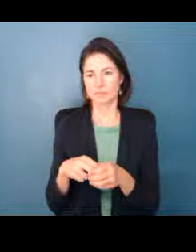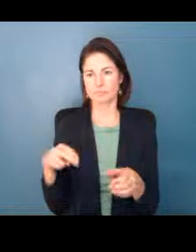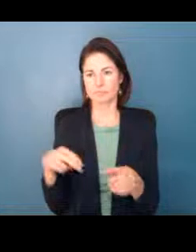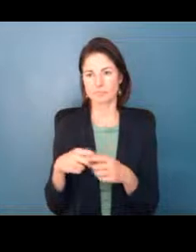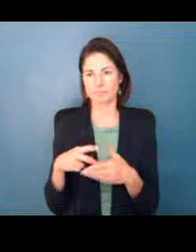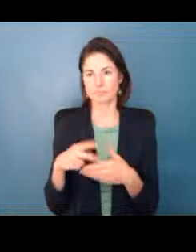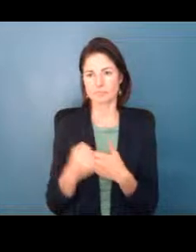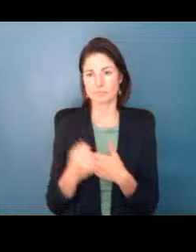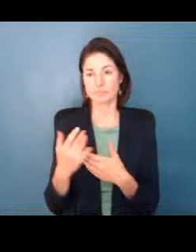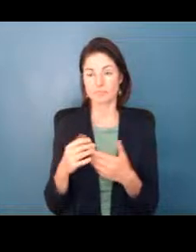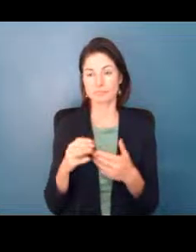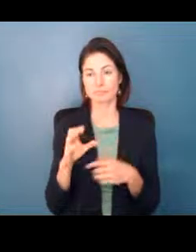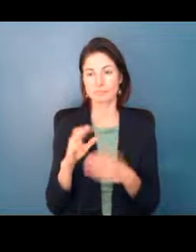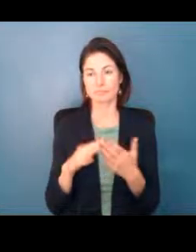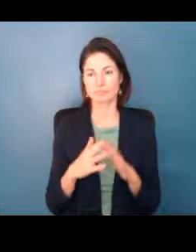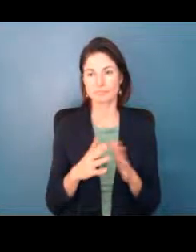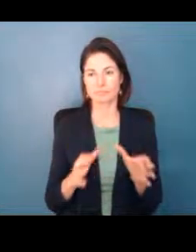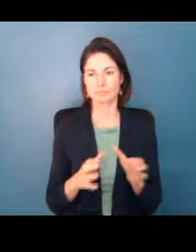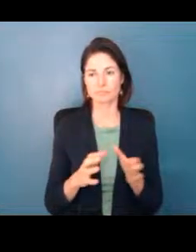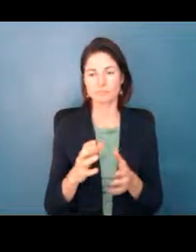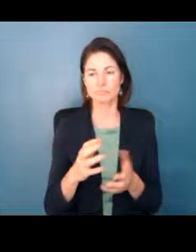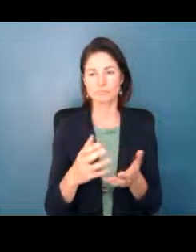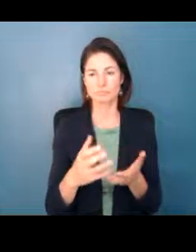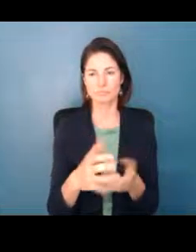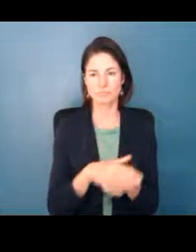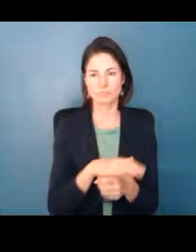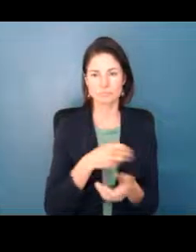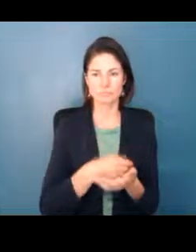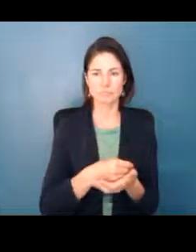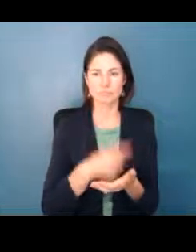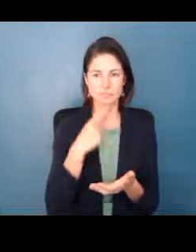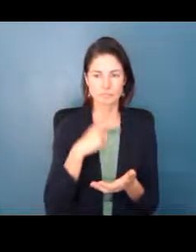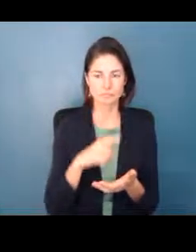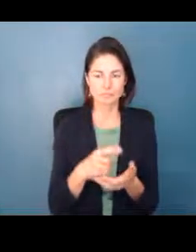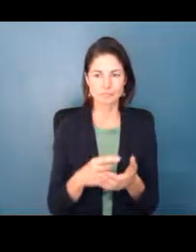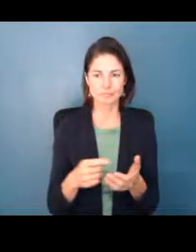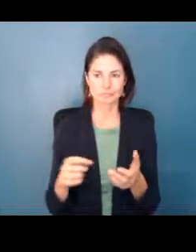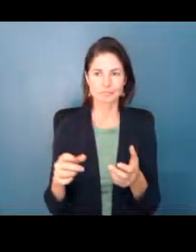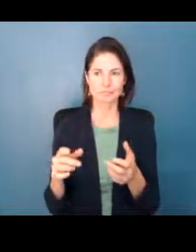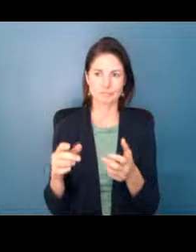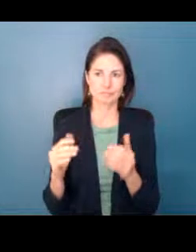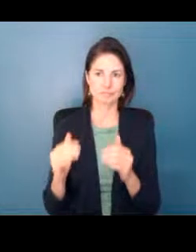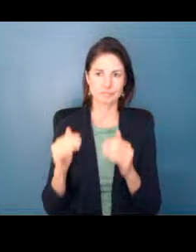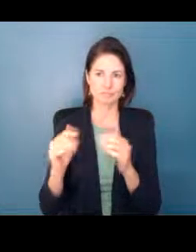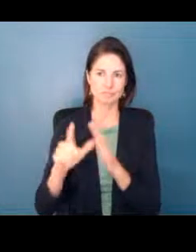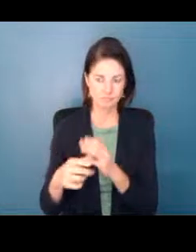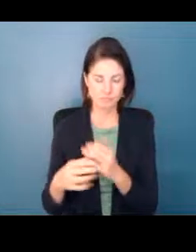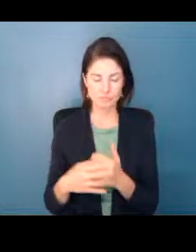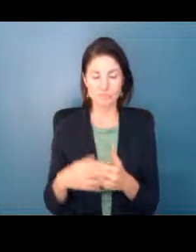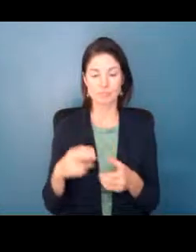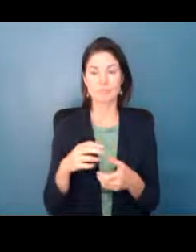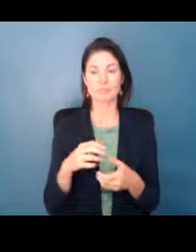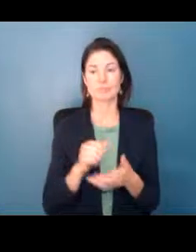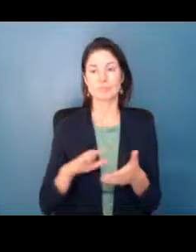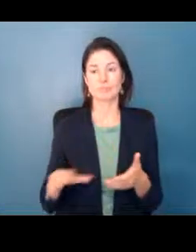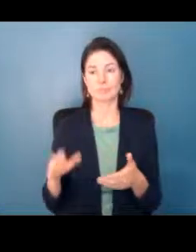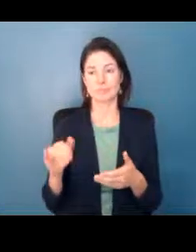pursue full funding through the 2023 Active Transportation Program. Removing the El Monte project